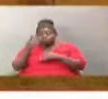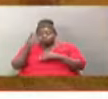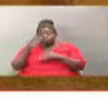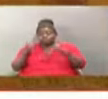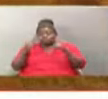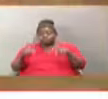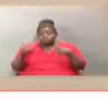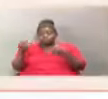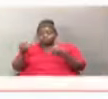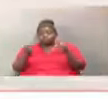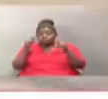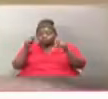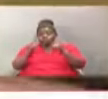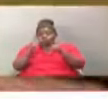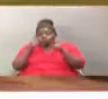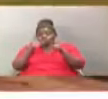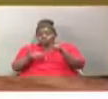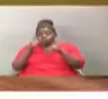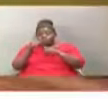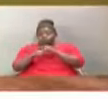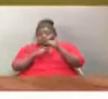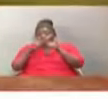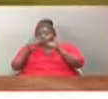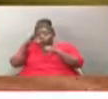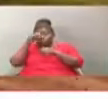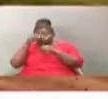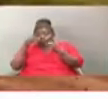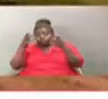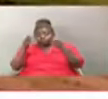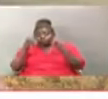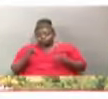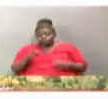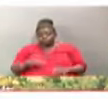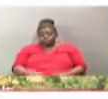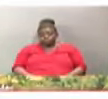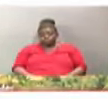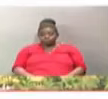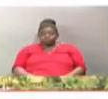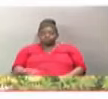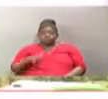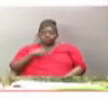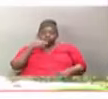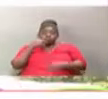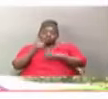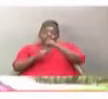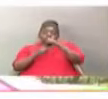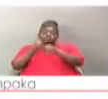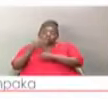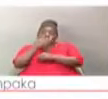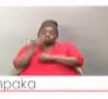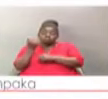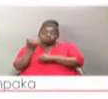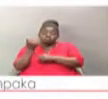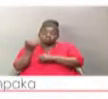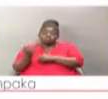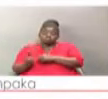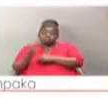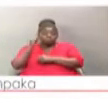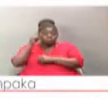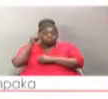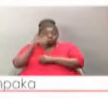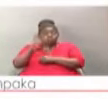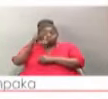drive agamba nti omwaka guno ayizeemu bingi my year hasn't been too bad it hasn't been the best either I think it's been